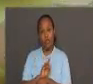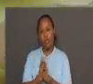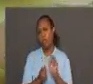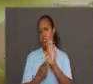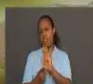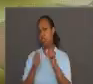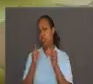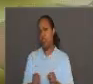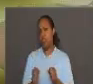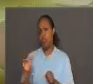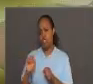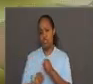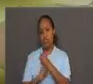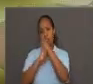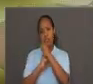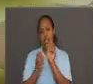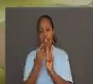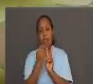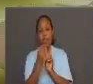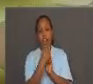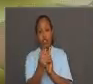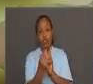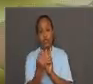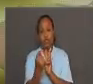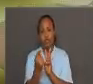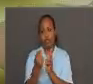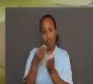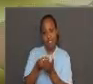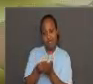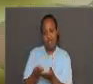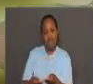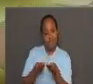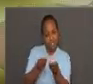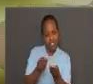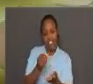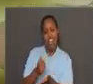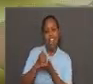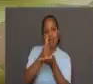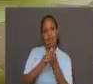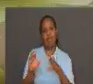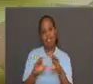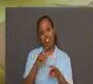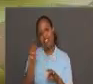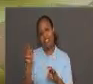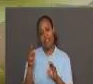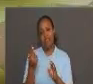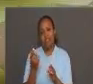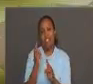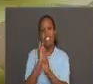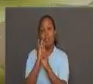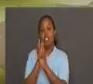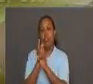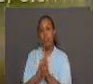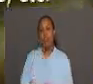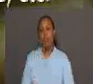Citizens can show their support for a candidate by donating money to assist in the